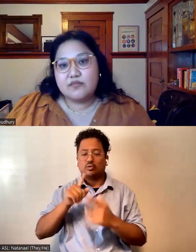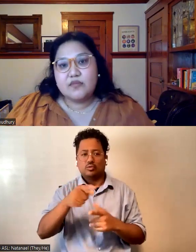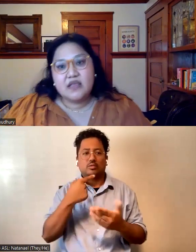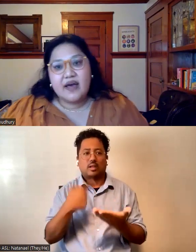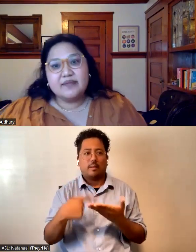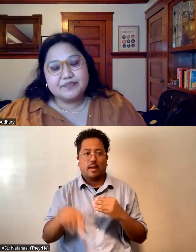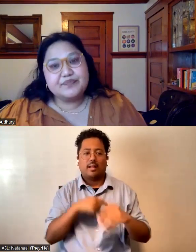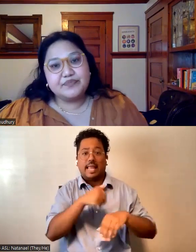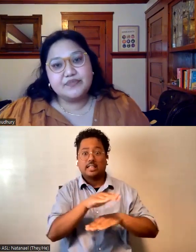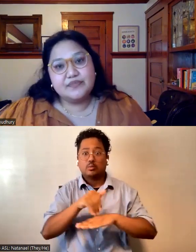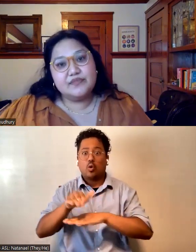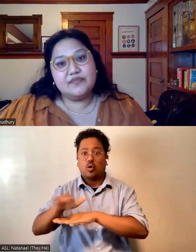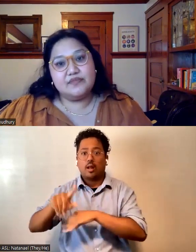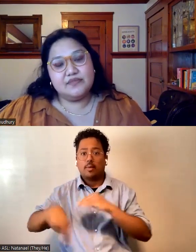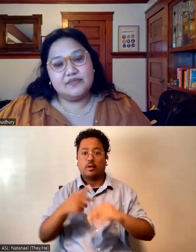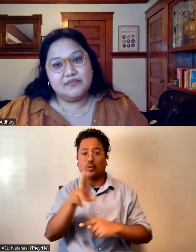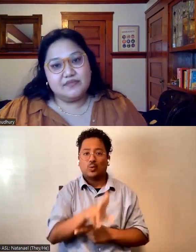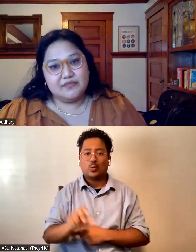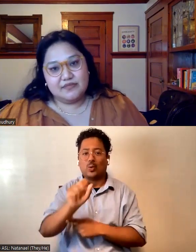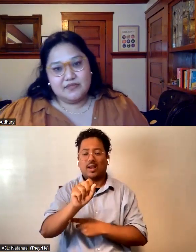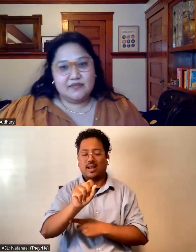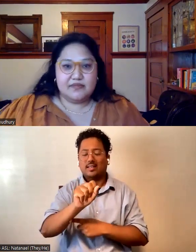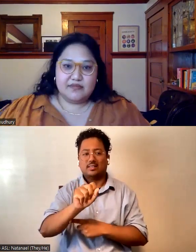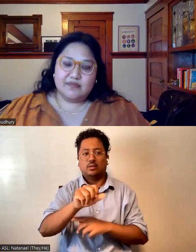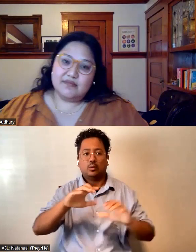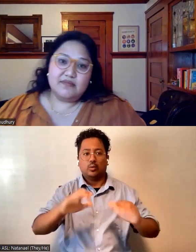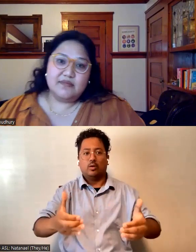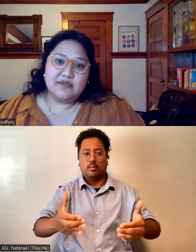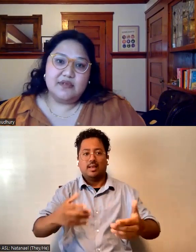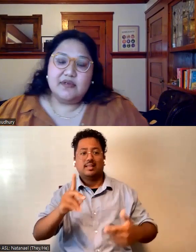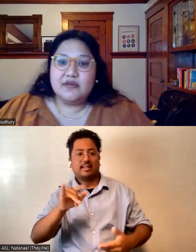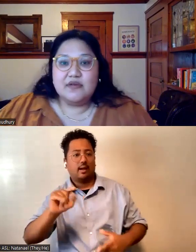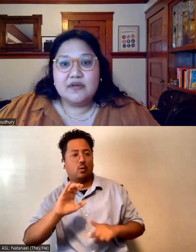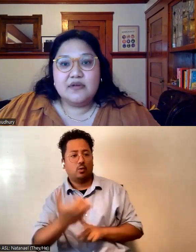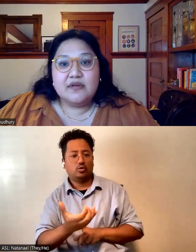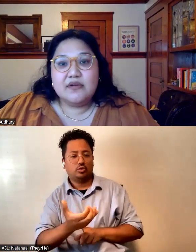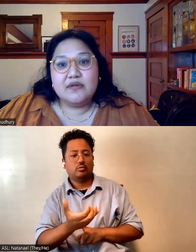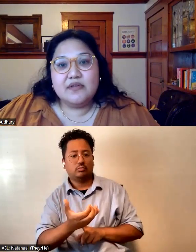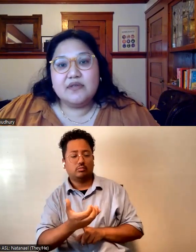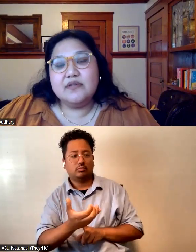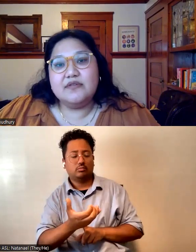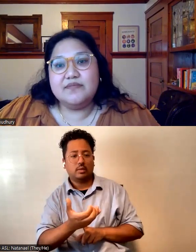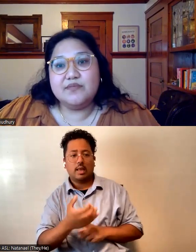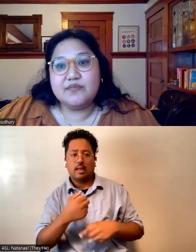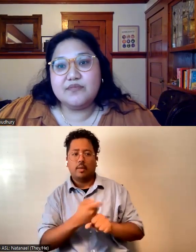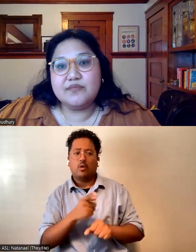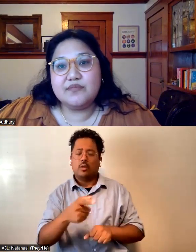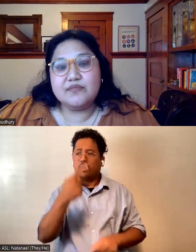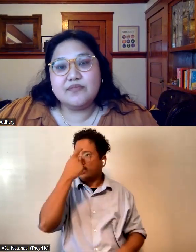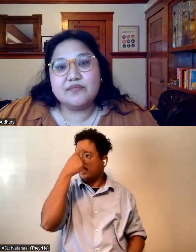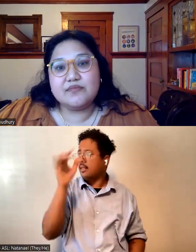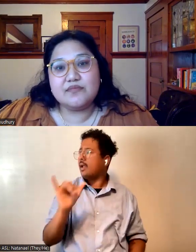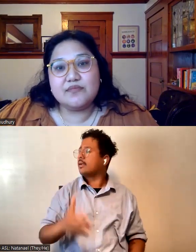describing of US empire and diet culture and healthism. And it makes me think about